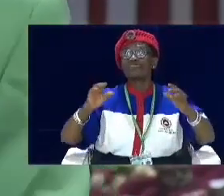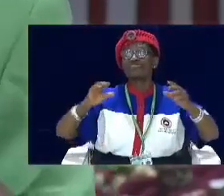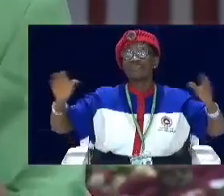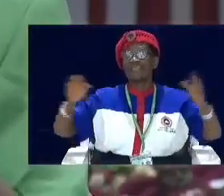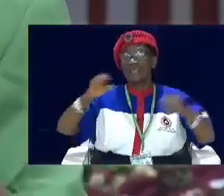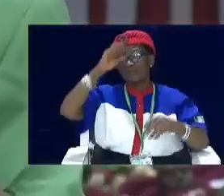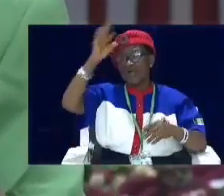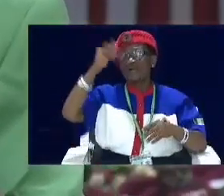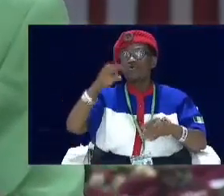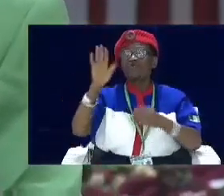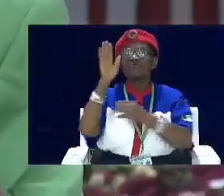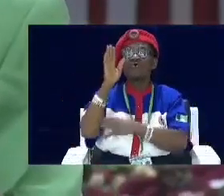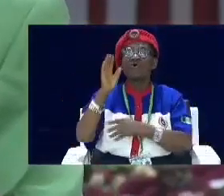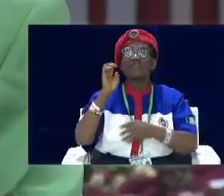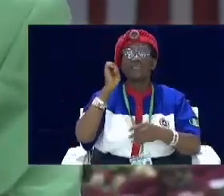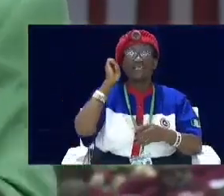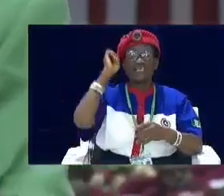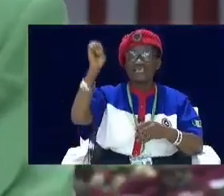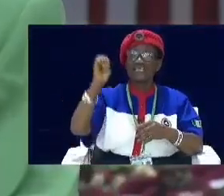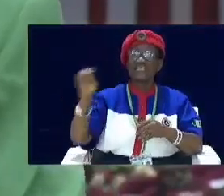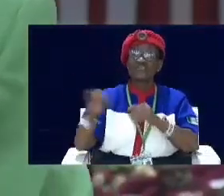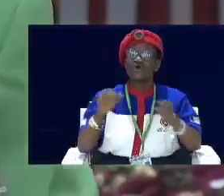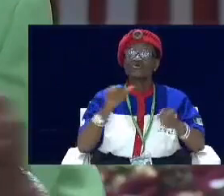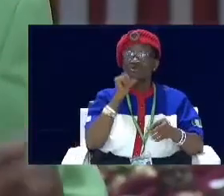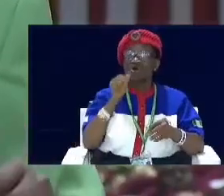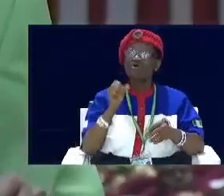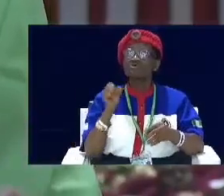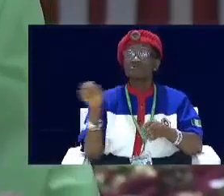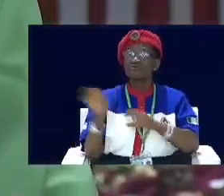he doesn't do it